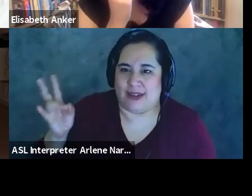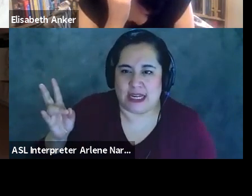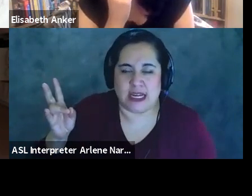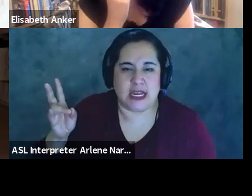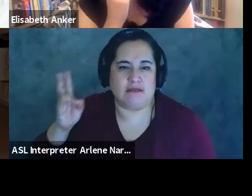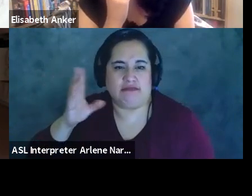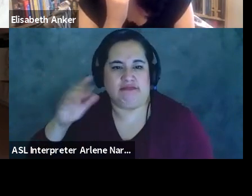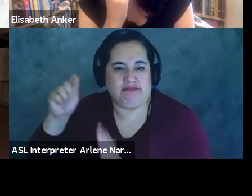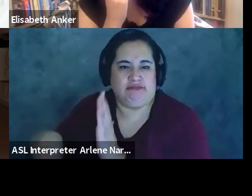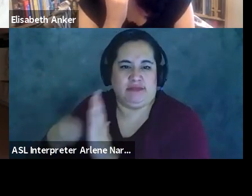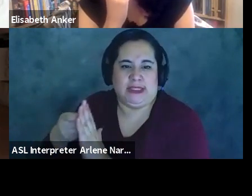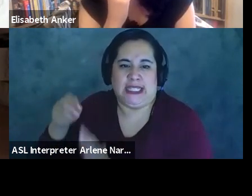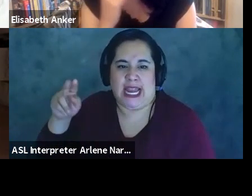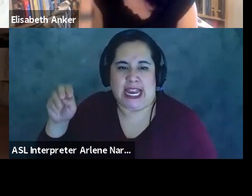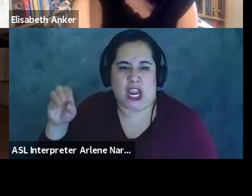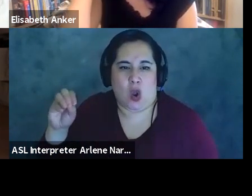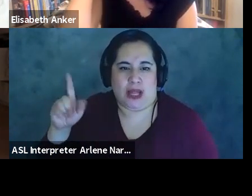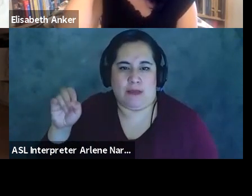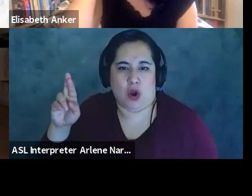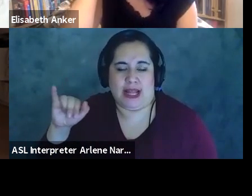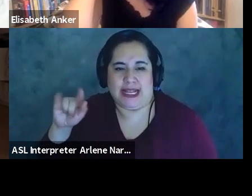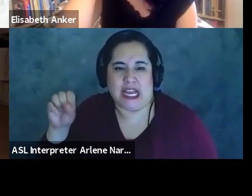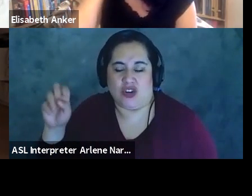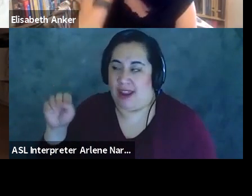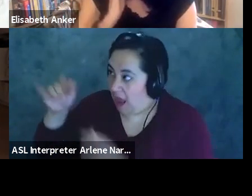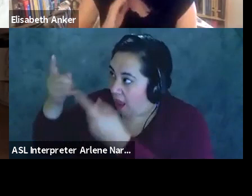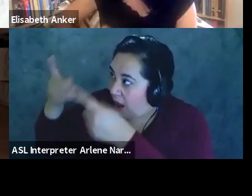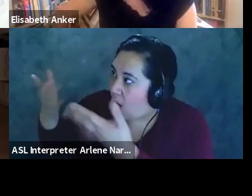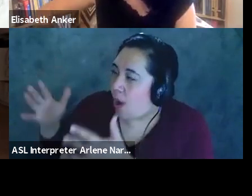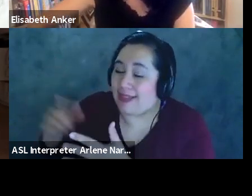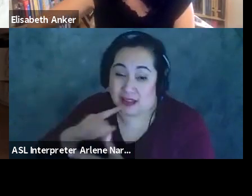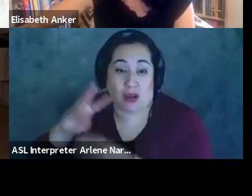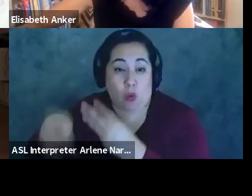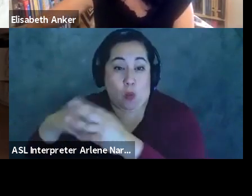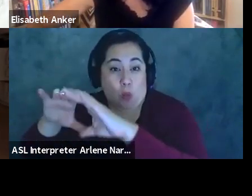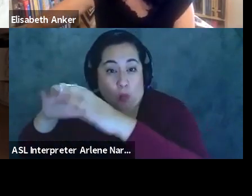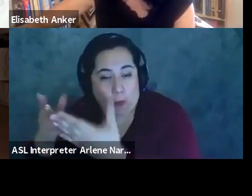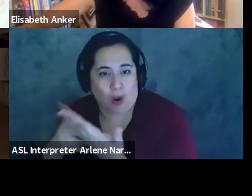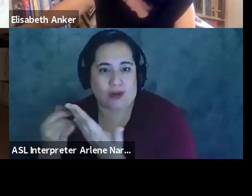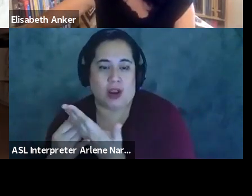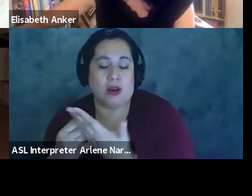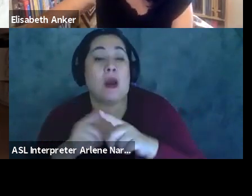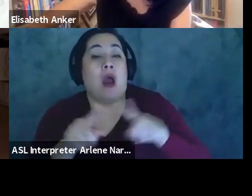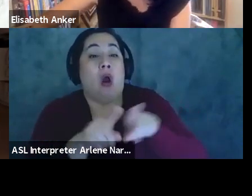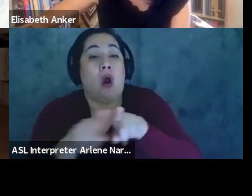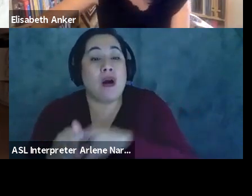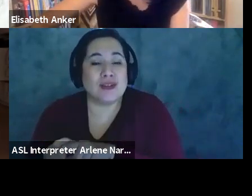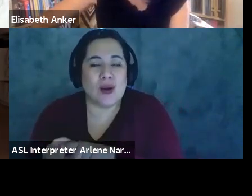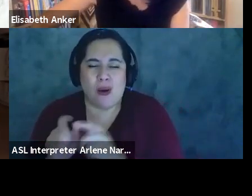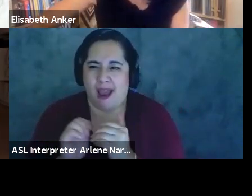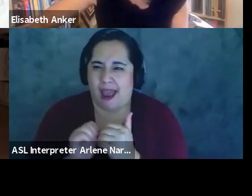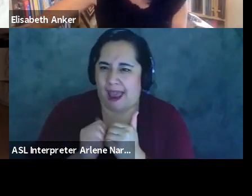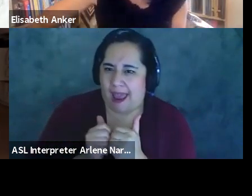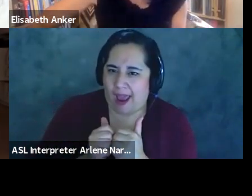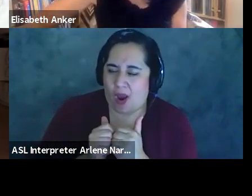neoliberalization that definitely is a global project, and